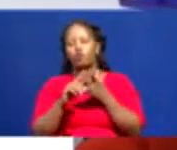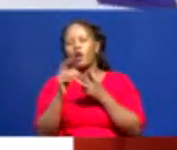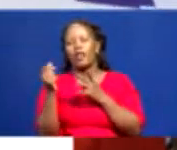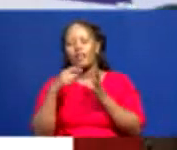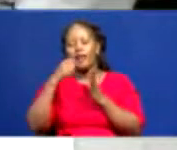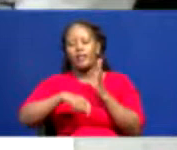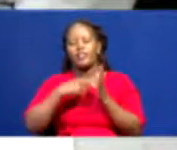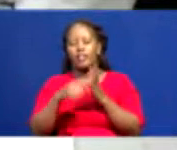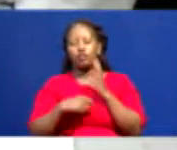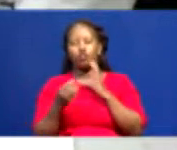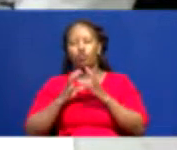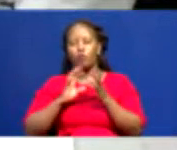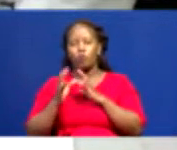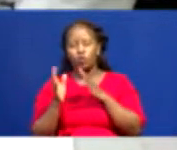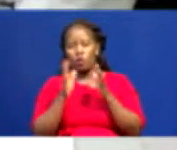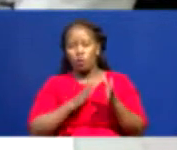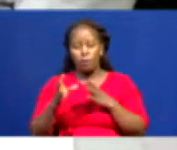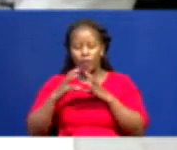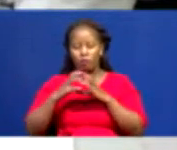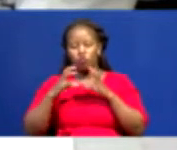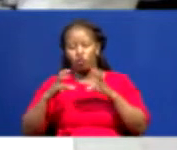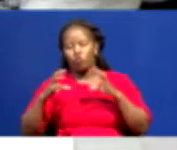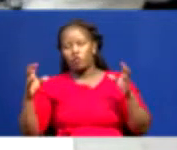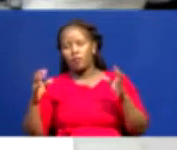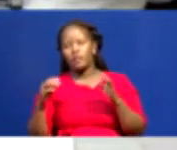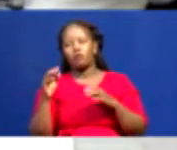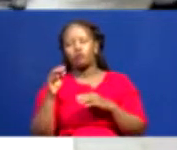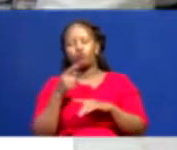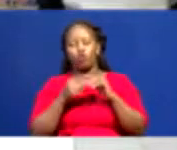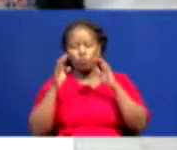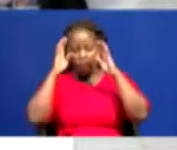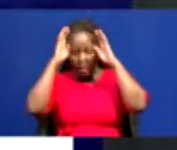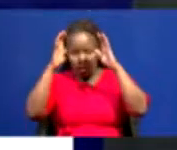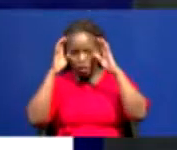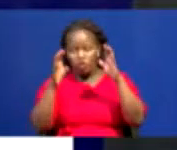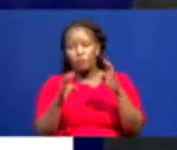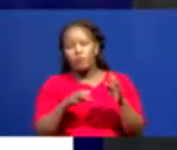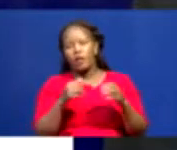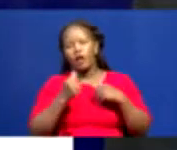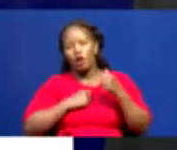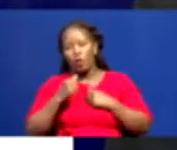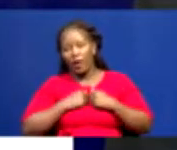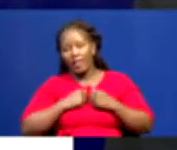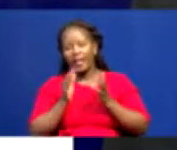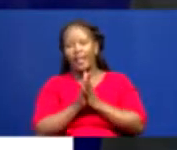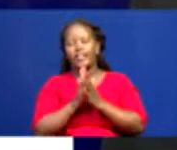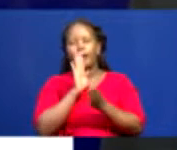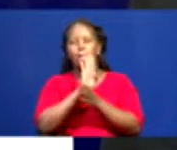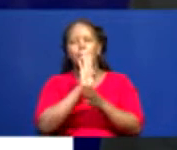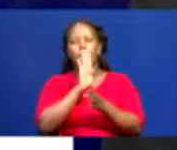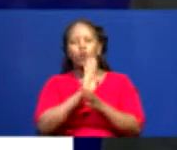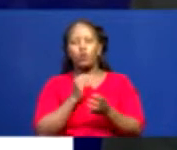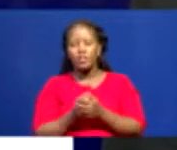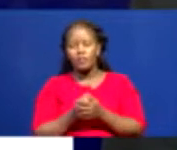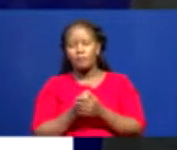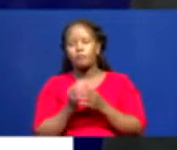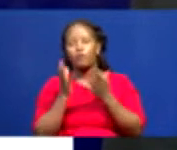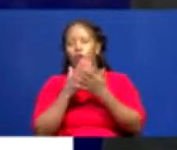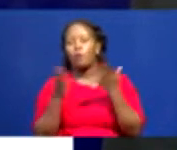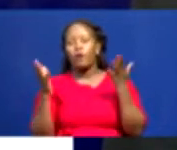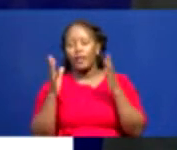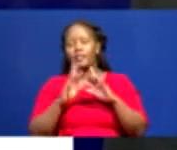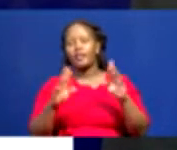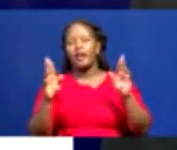plan to grow its operations in the region by tapping Ethiopia, Rwanda, and Burundi. If you look at the number of products available, also